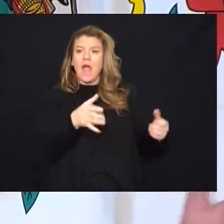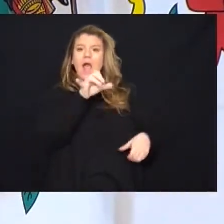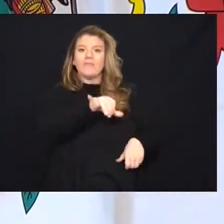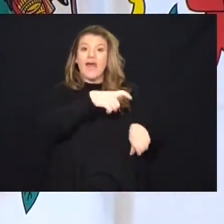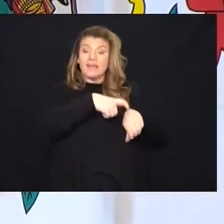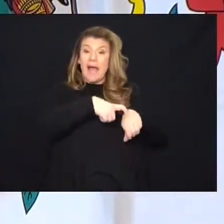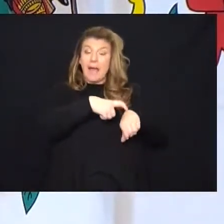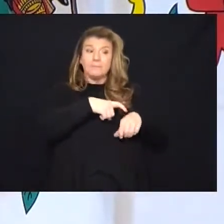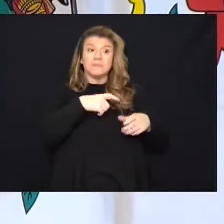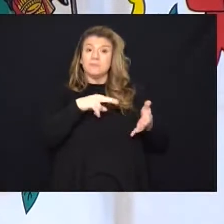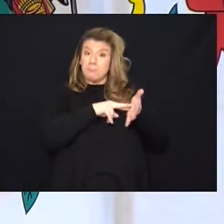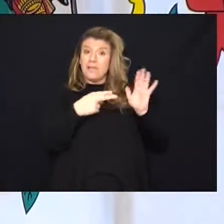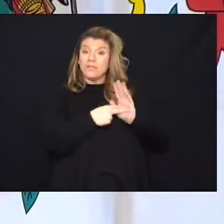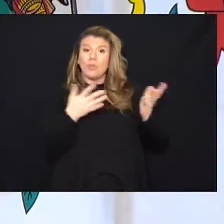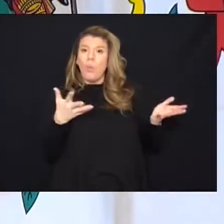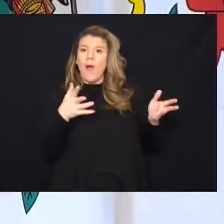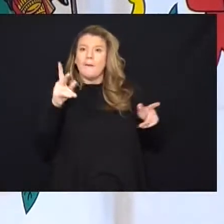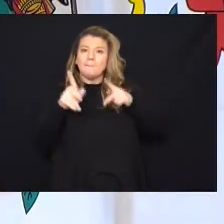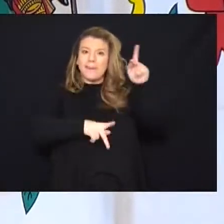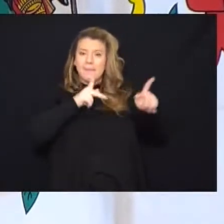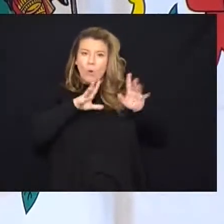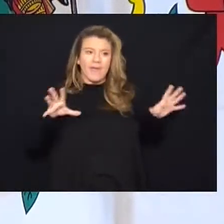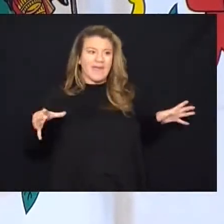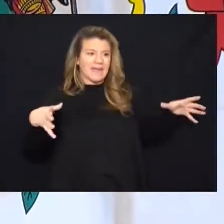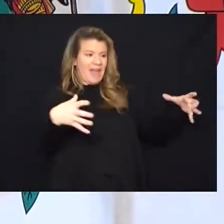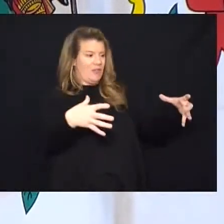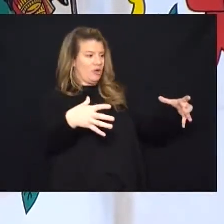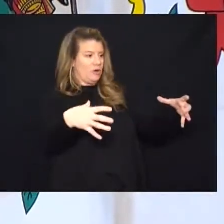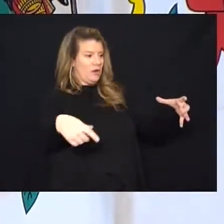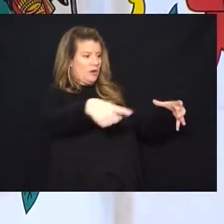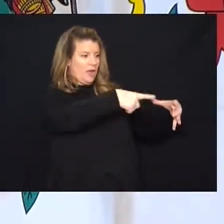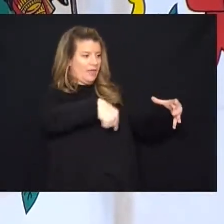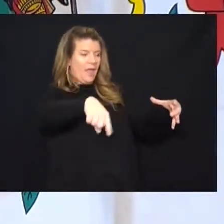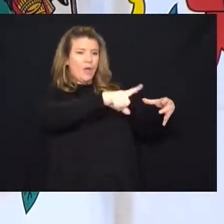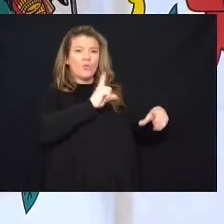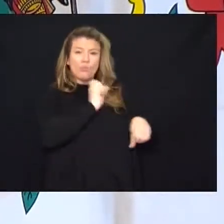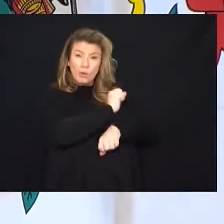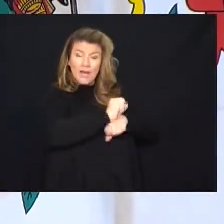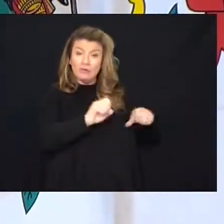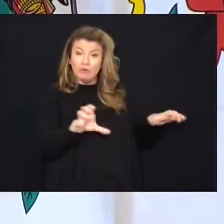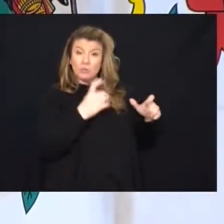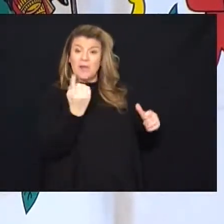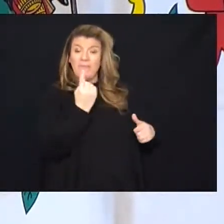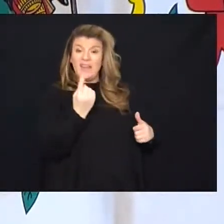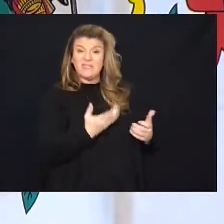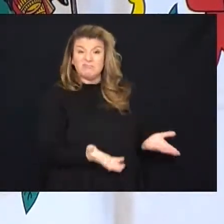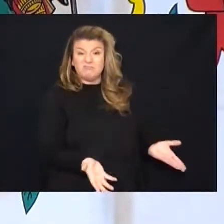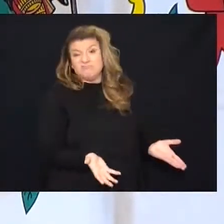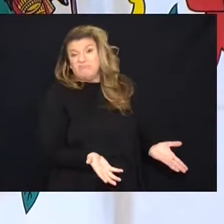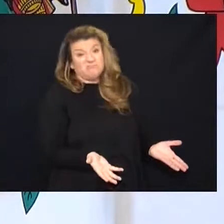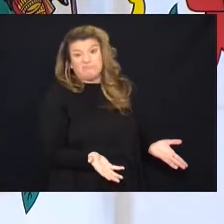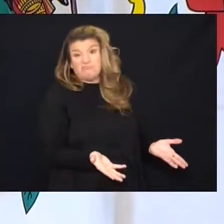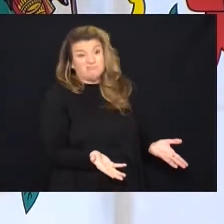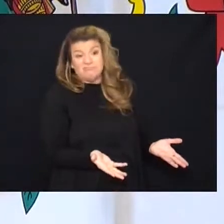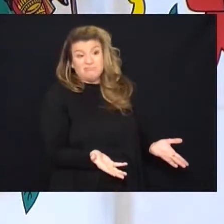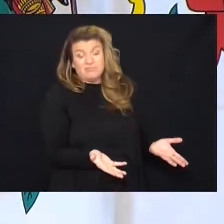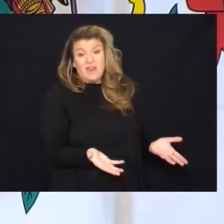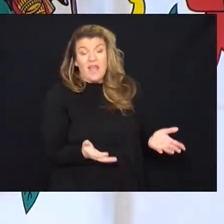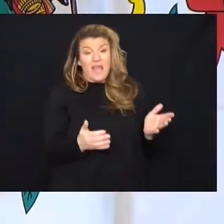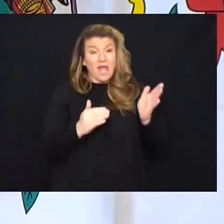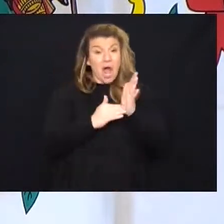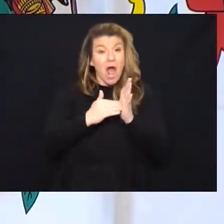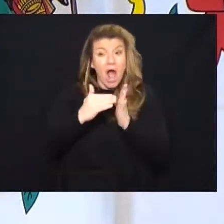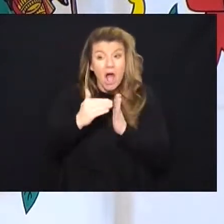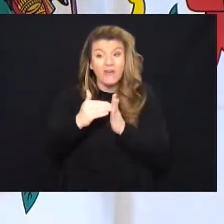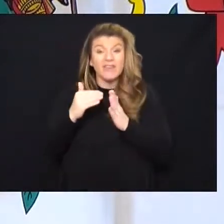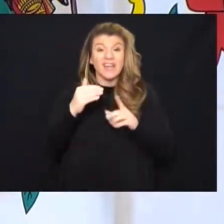of individuals that oftentimes can't really do anything. And oftentimes, really and truly, what